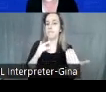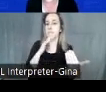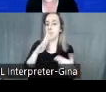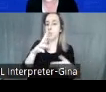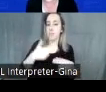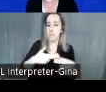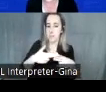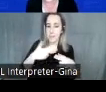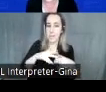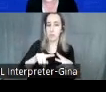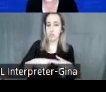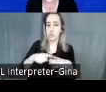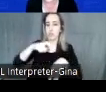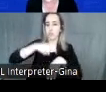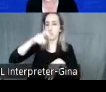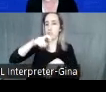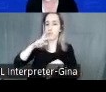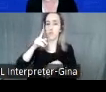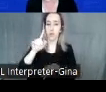to time your comment.